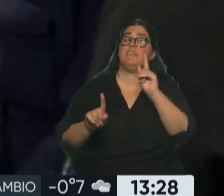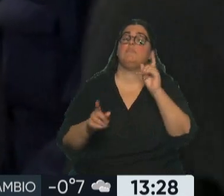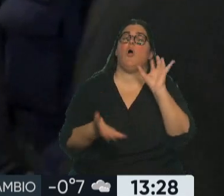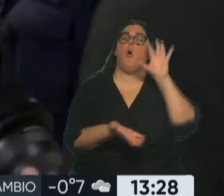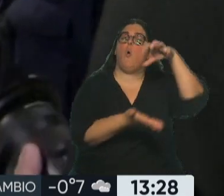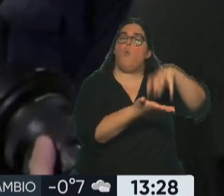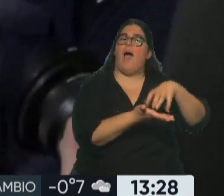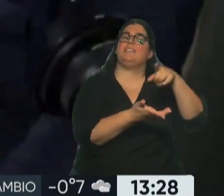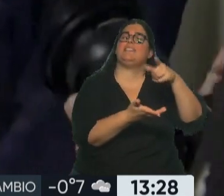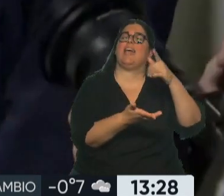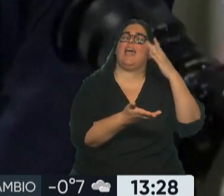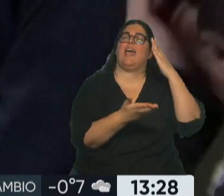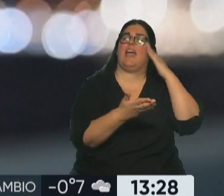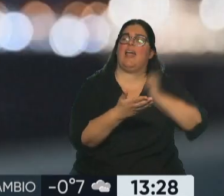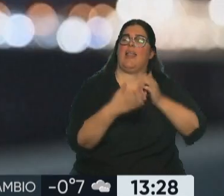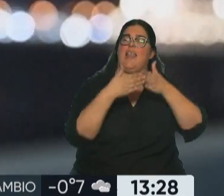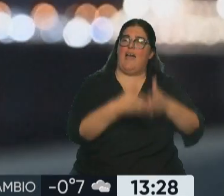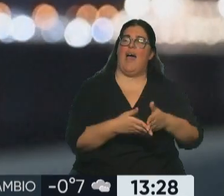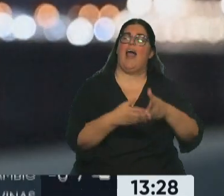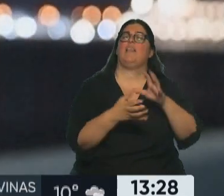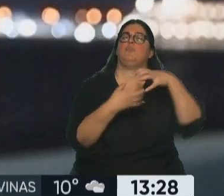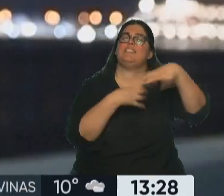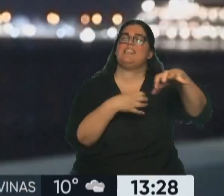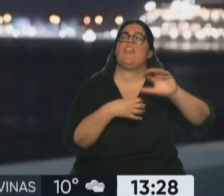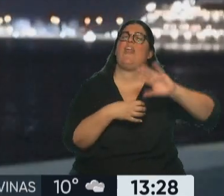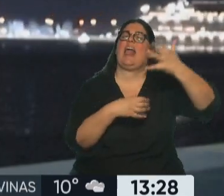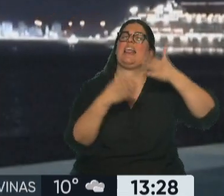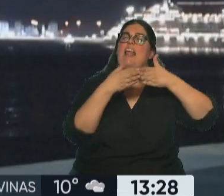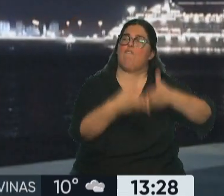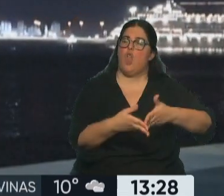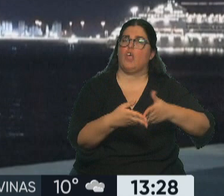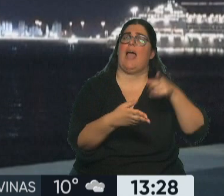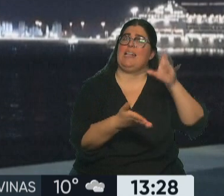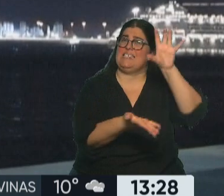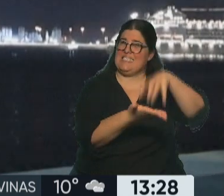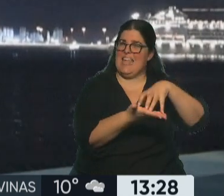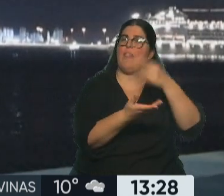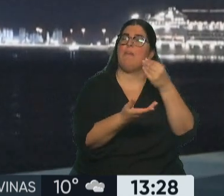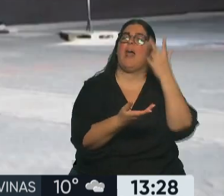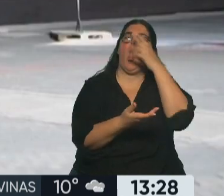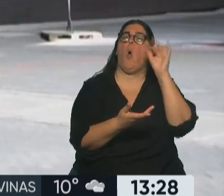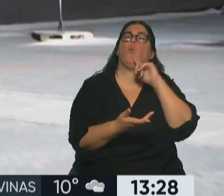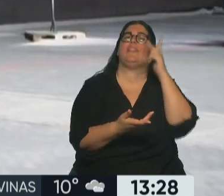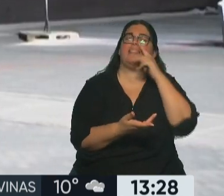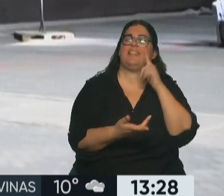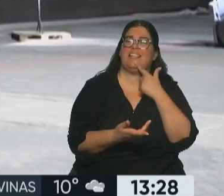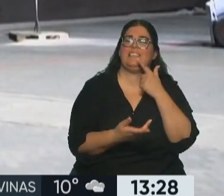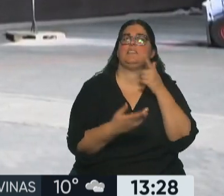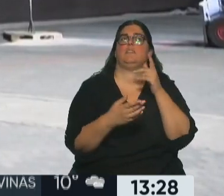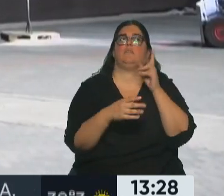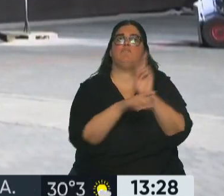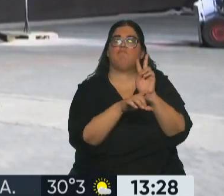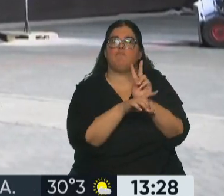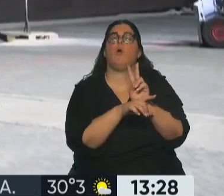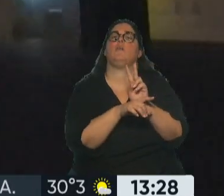Comando naval central y es sede de la quinta flota la fuerza de tareas para neutralizar los ataques jutis estará integrada por unidades navales